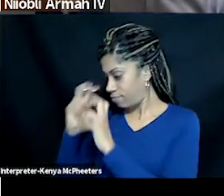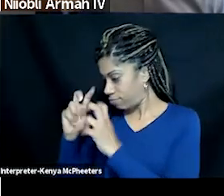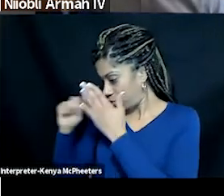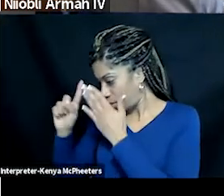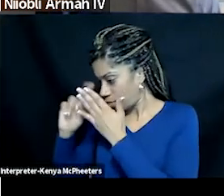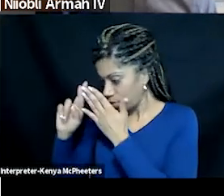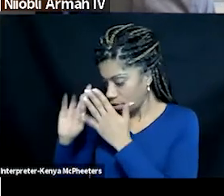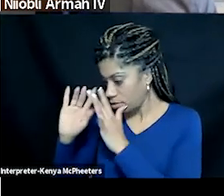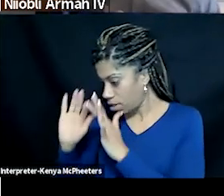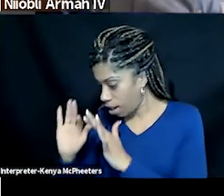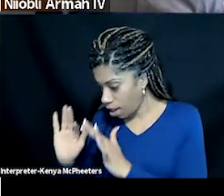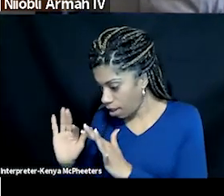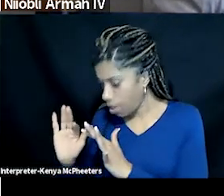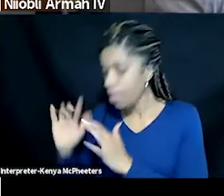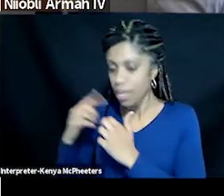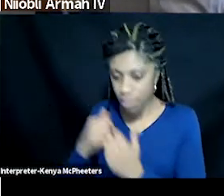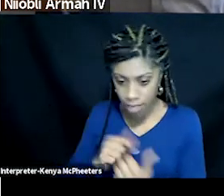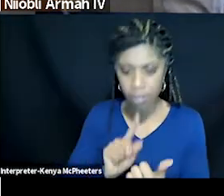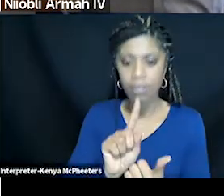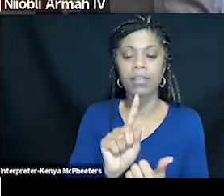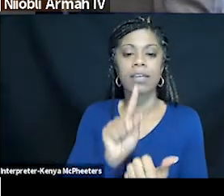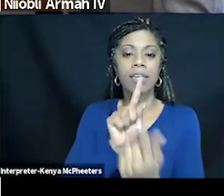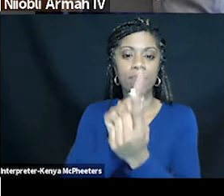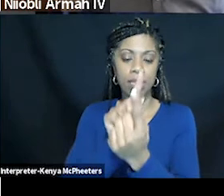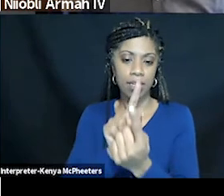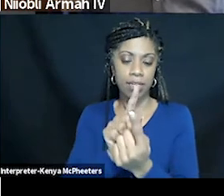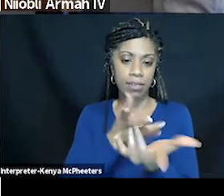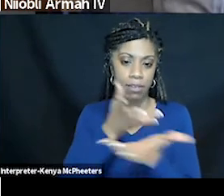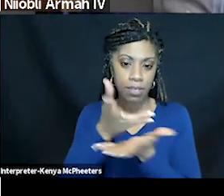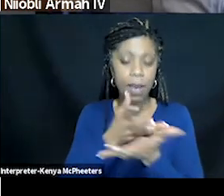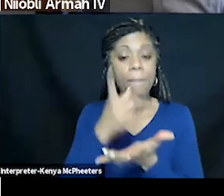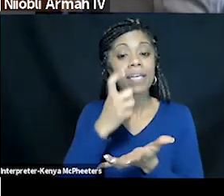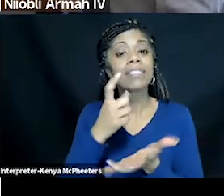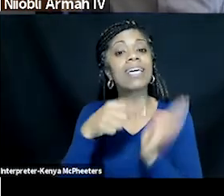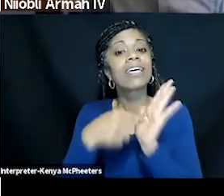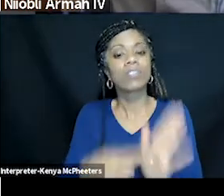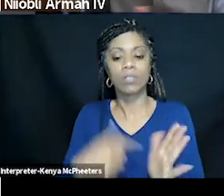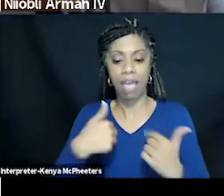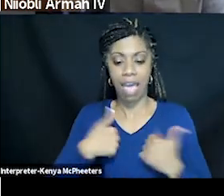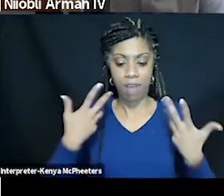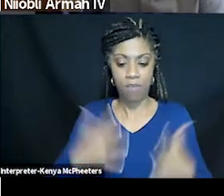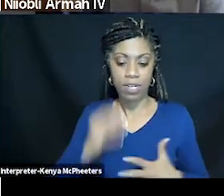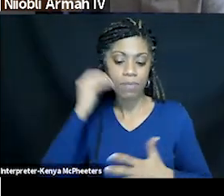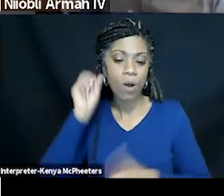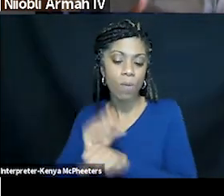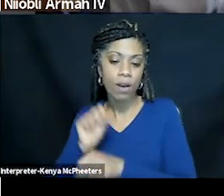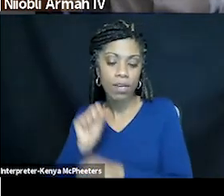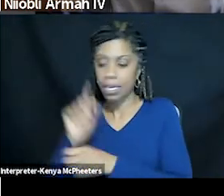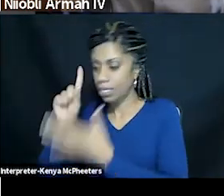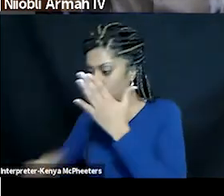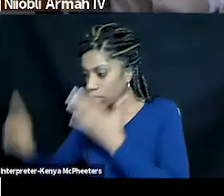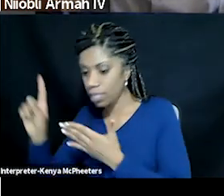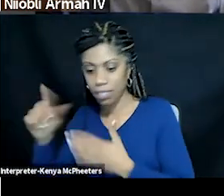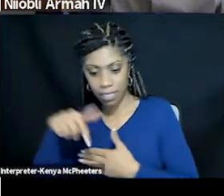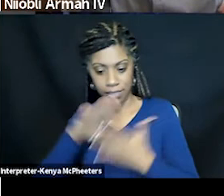out what are the assets of that community? What is the historical notion of that place? We know public policy has changed place over time. The people